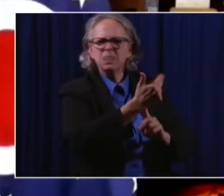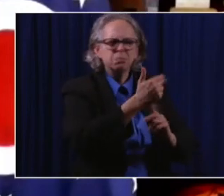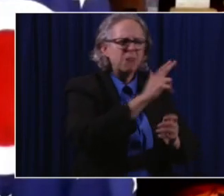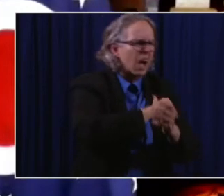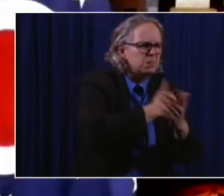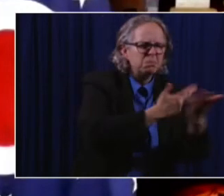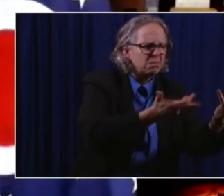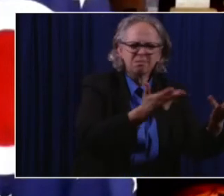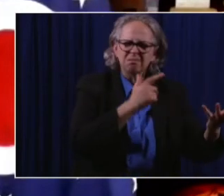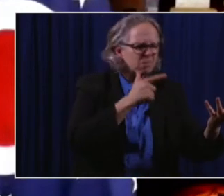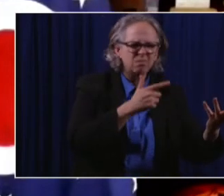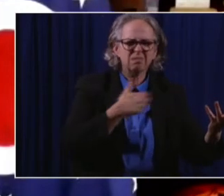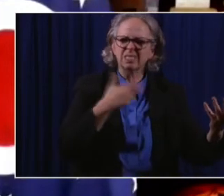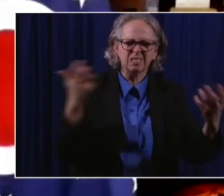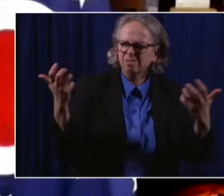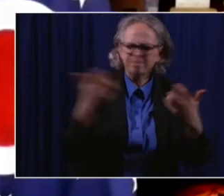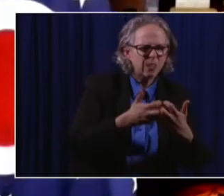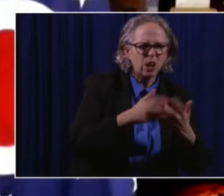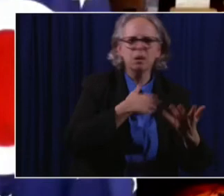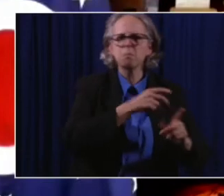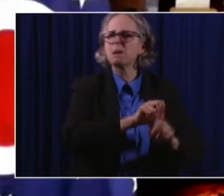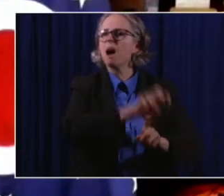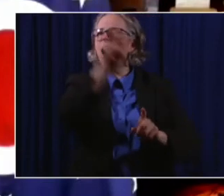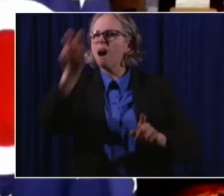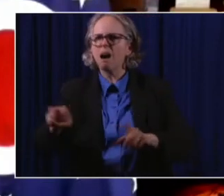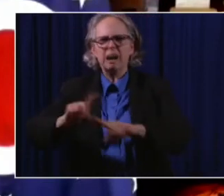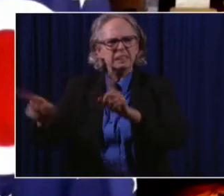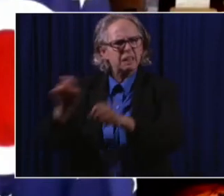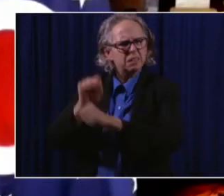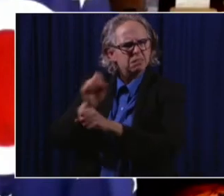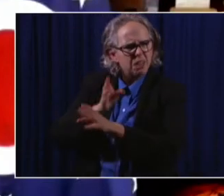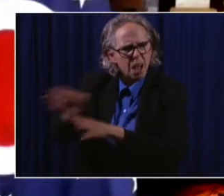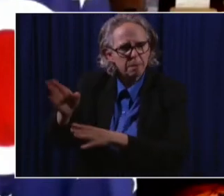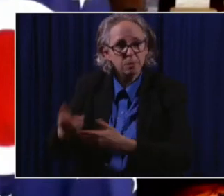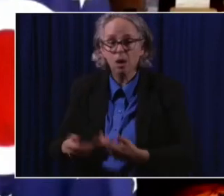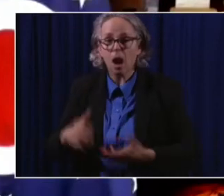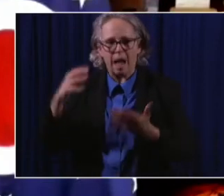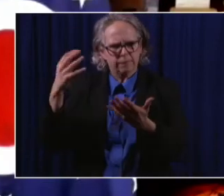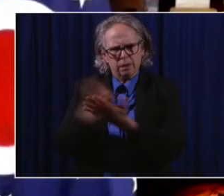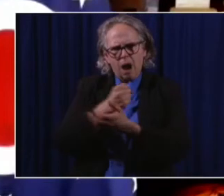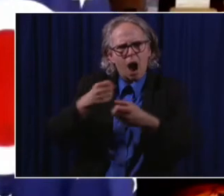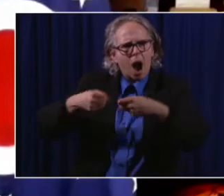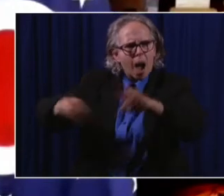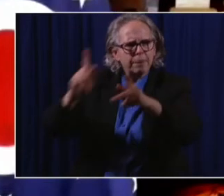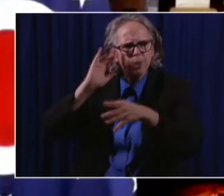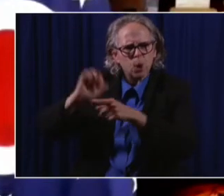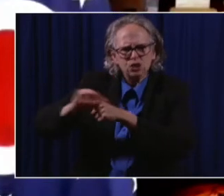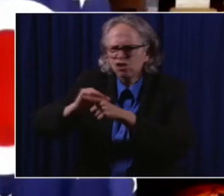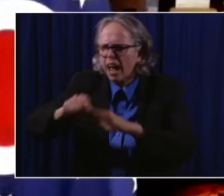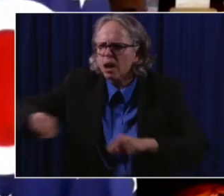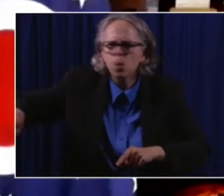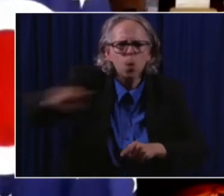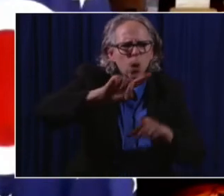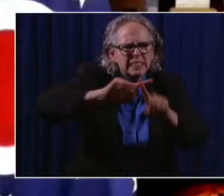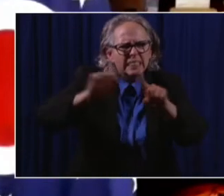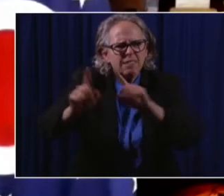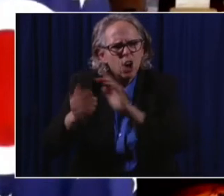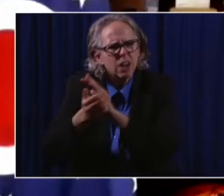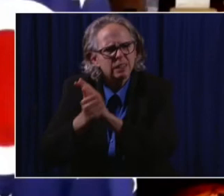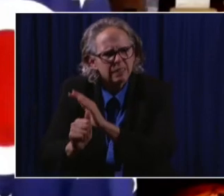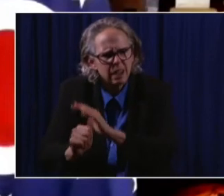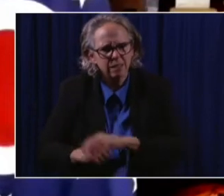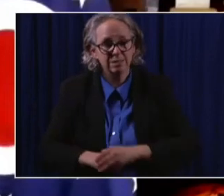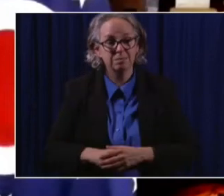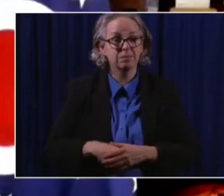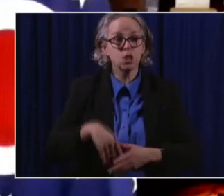Well, we have solutions to help retrain you for other opportunities. If you go to our individual micro-credential training